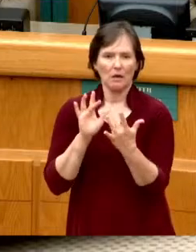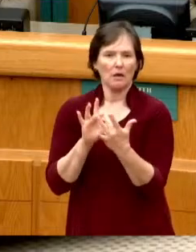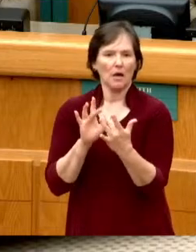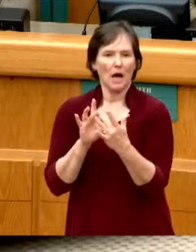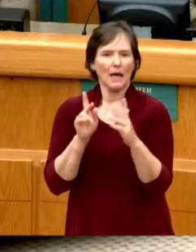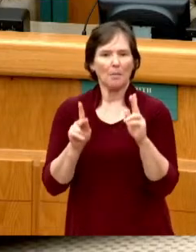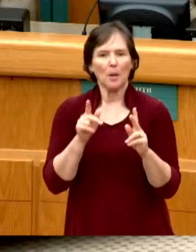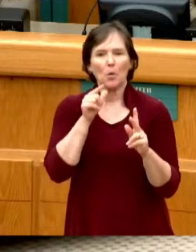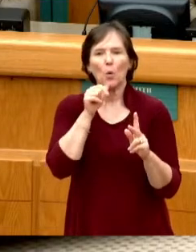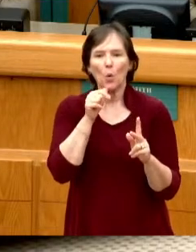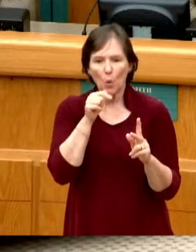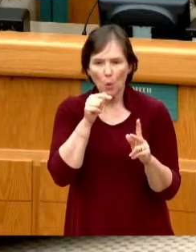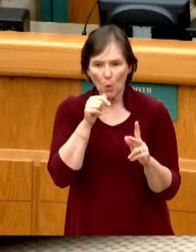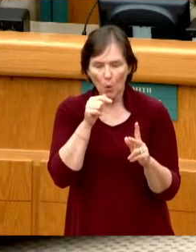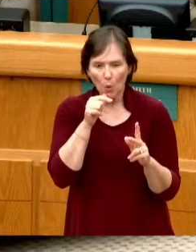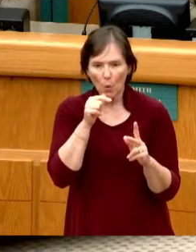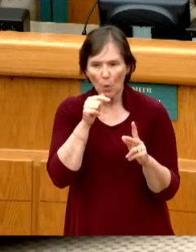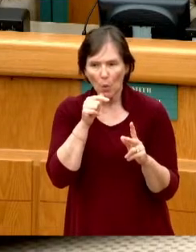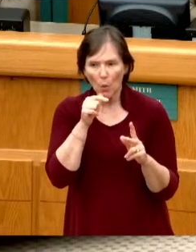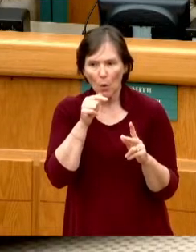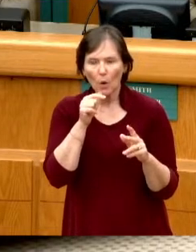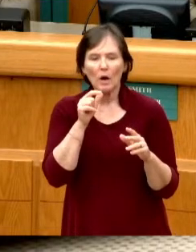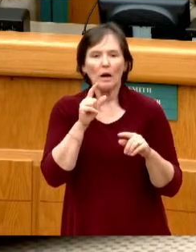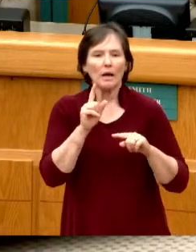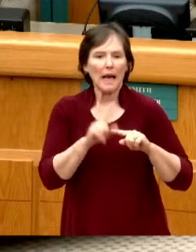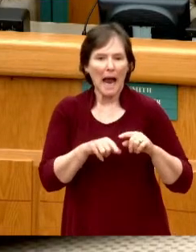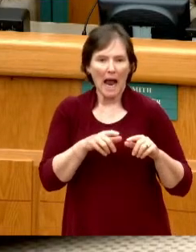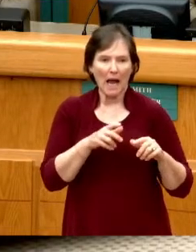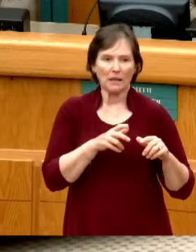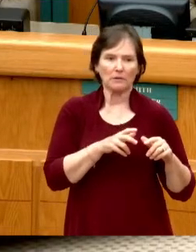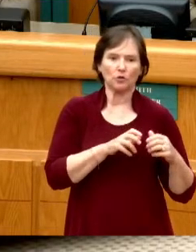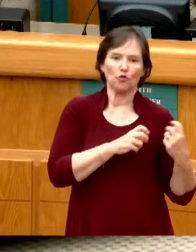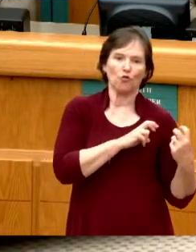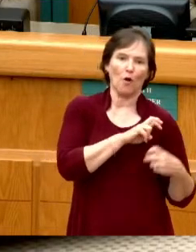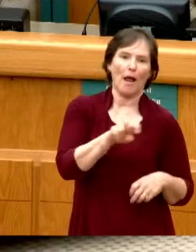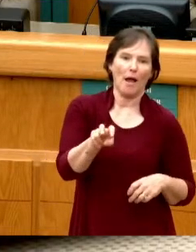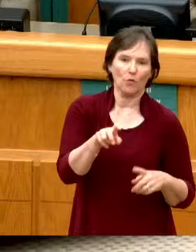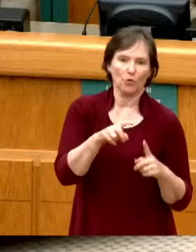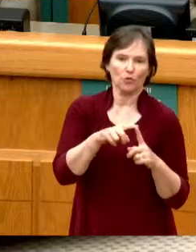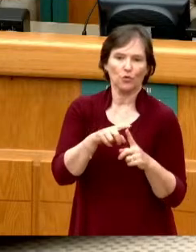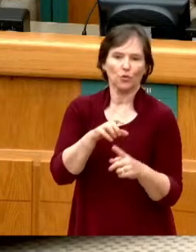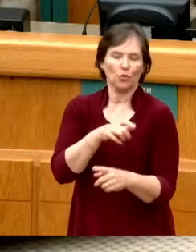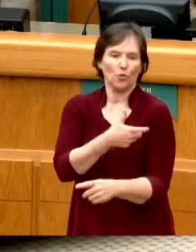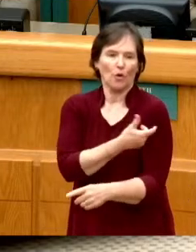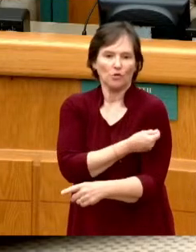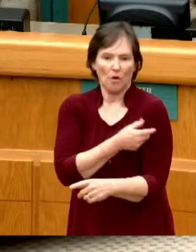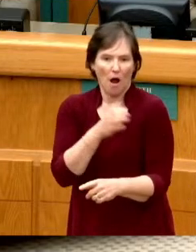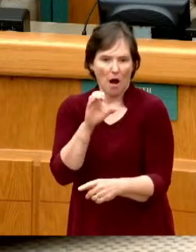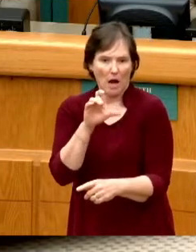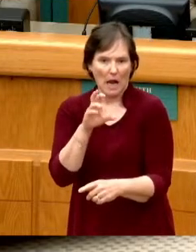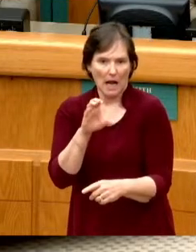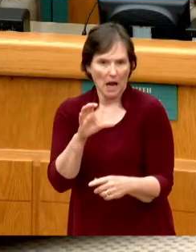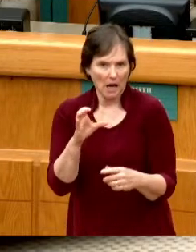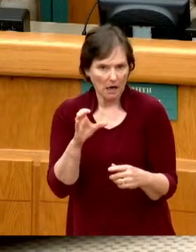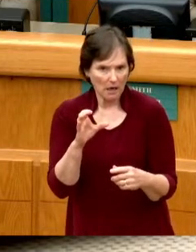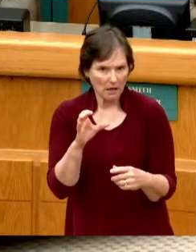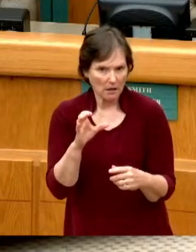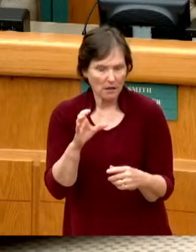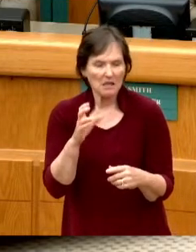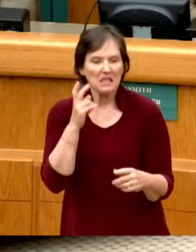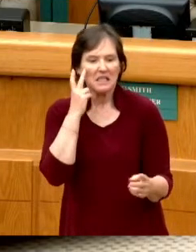of mobility and meet them where they are going. So wherever they are going, we want to be there in the